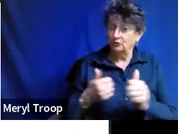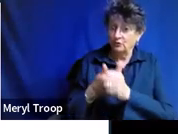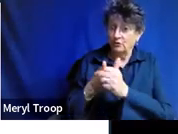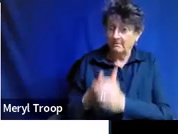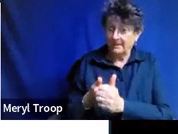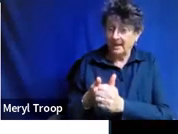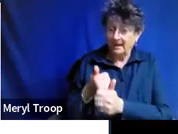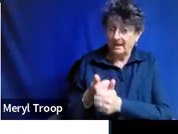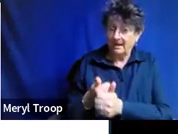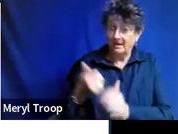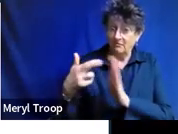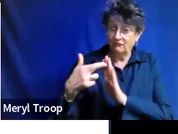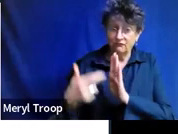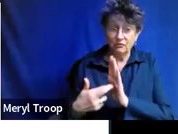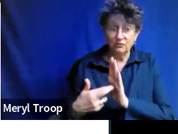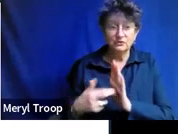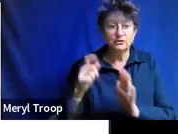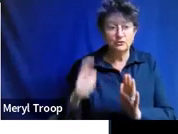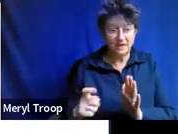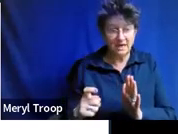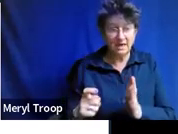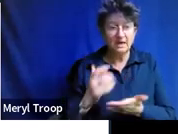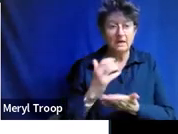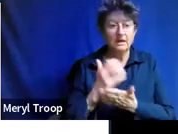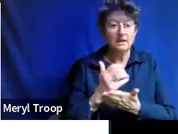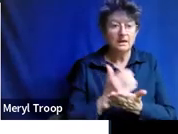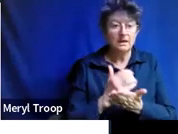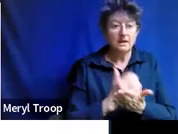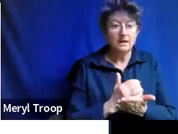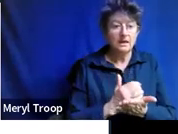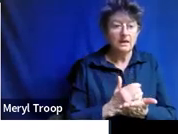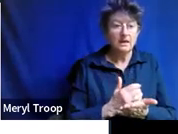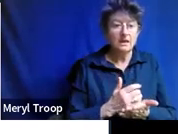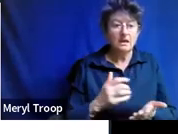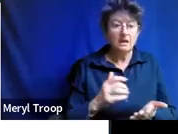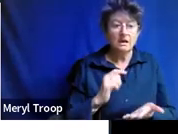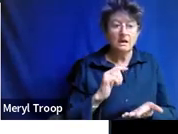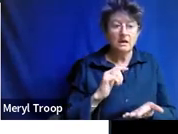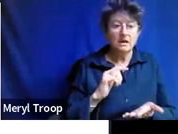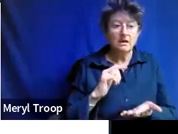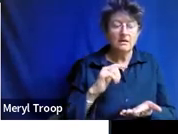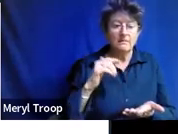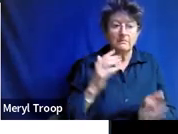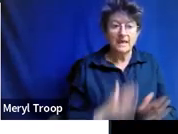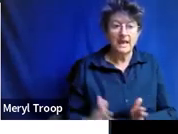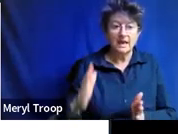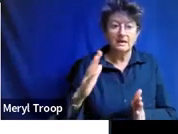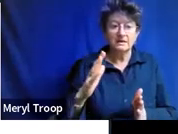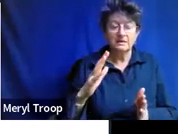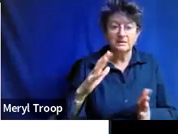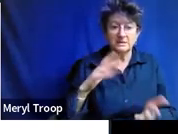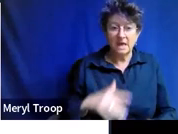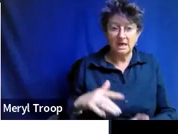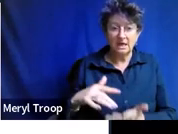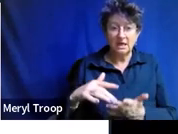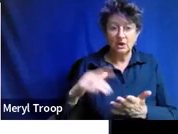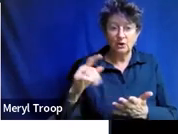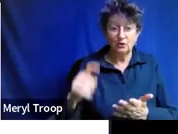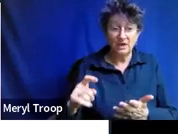exit. We recommend keeping past years on there too, again, to show that movement. And you can